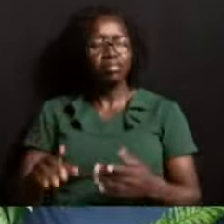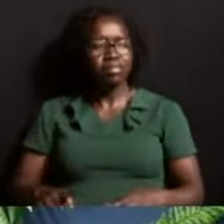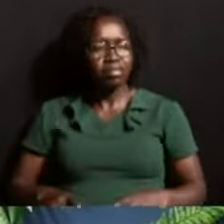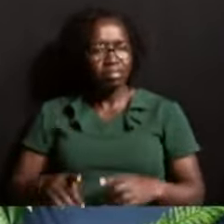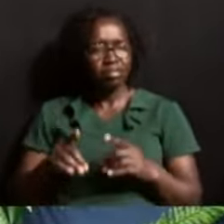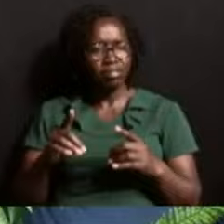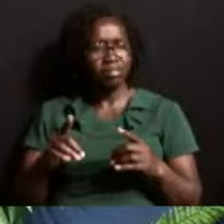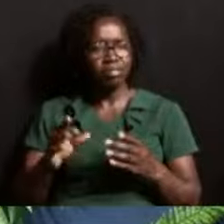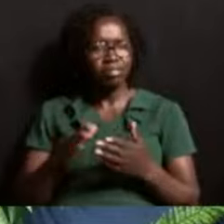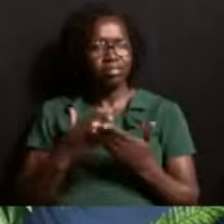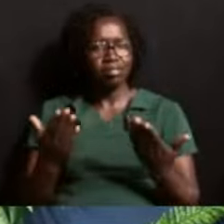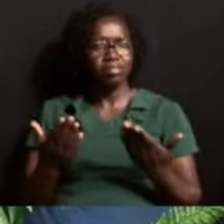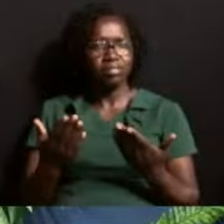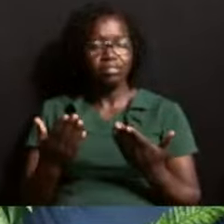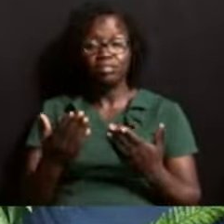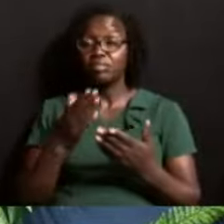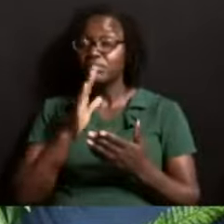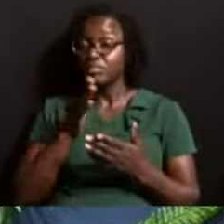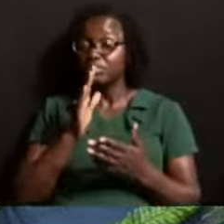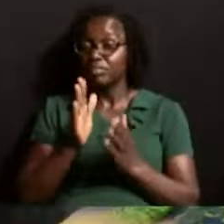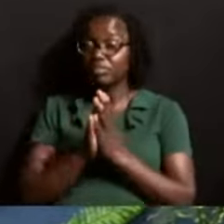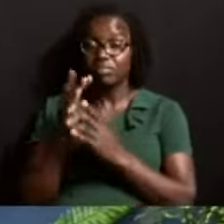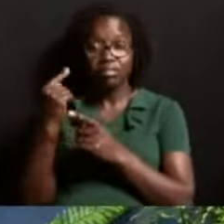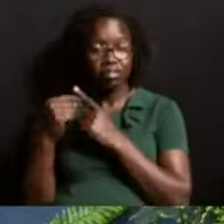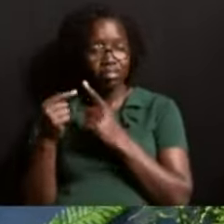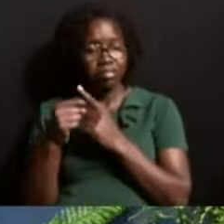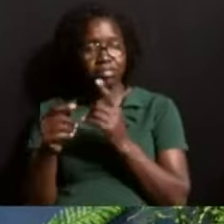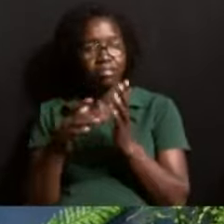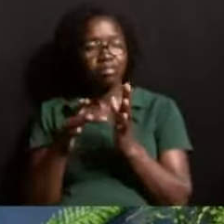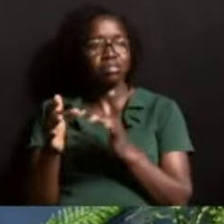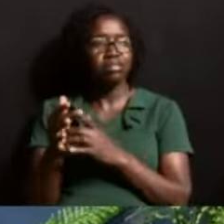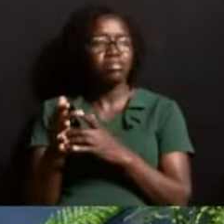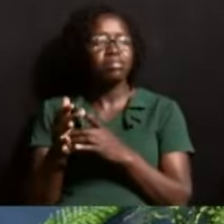who speaks with experience. Jesus.